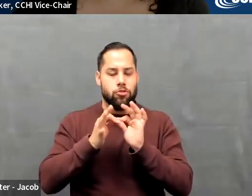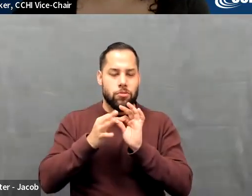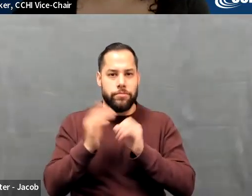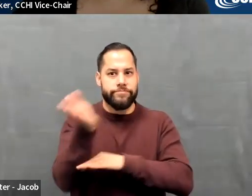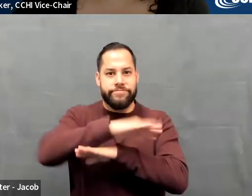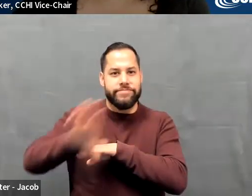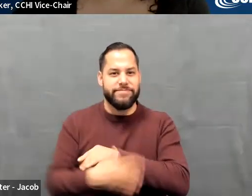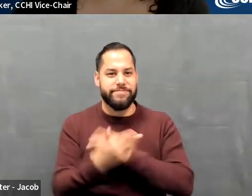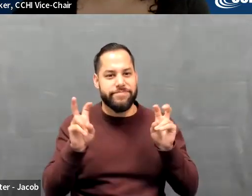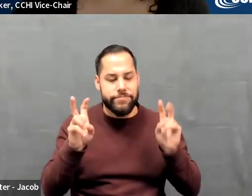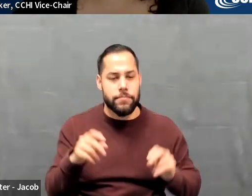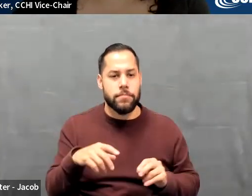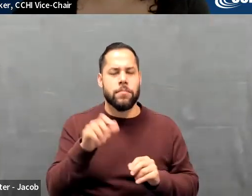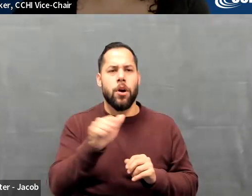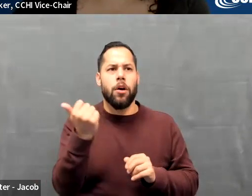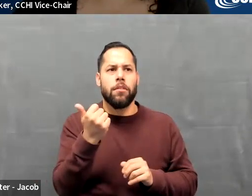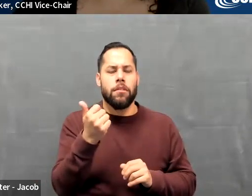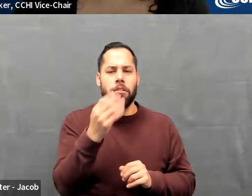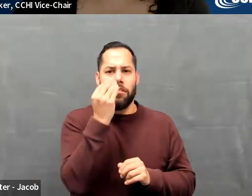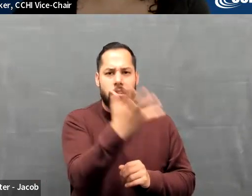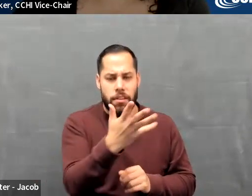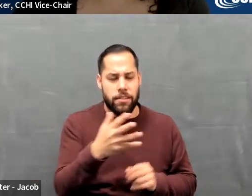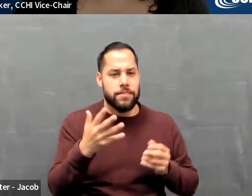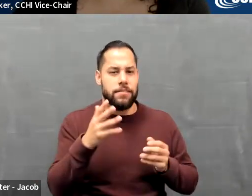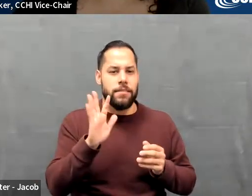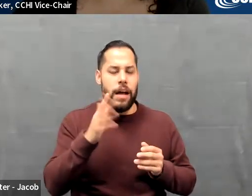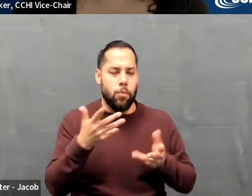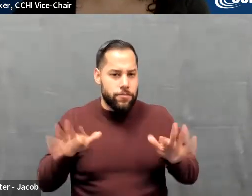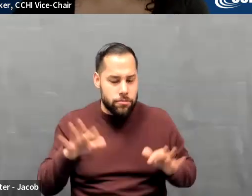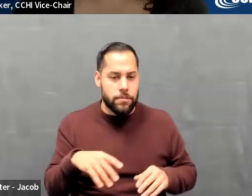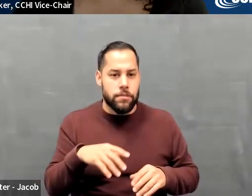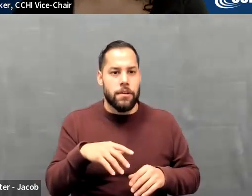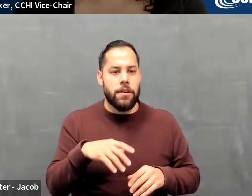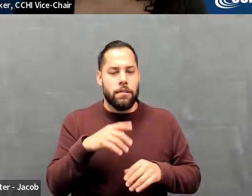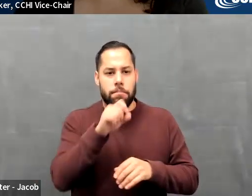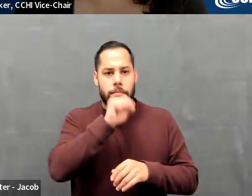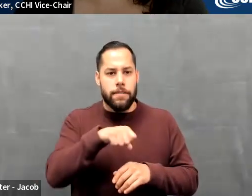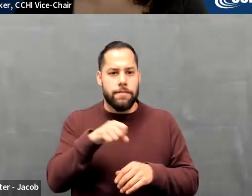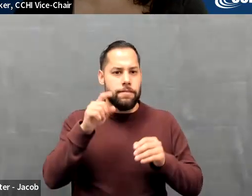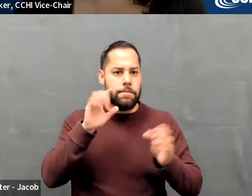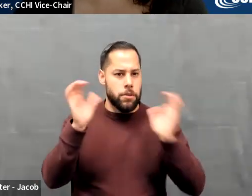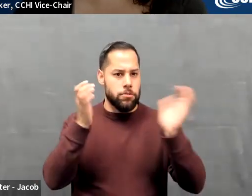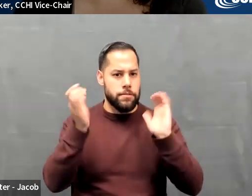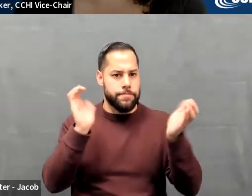And the other thing too, I'm going to say, and then I'll be quiet, is that I love to use this analogy a lot.